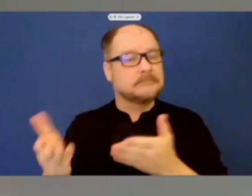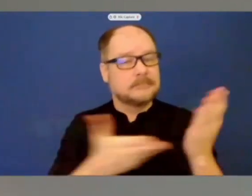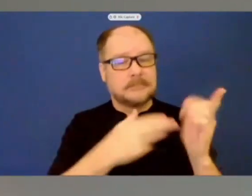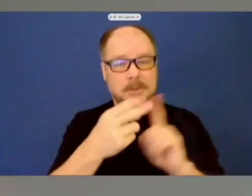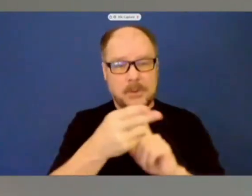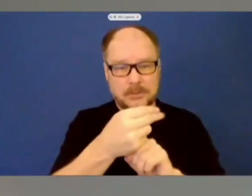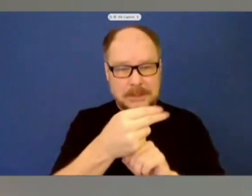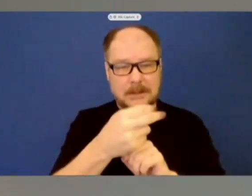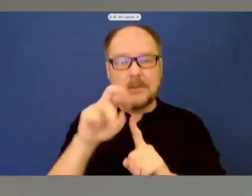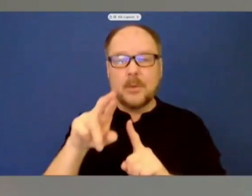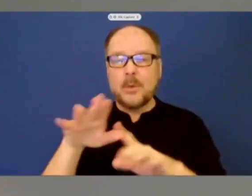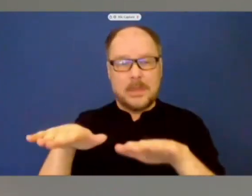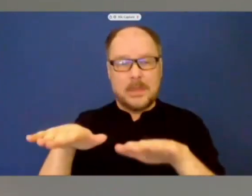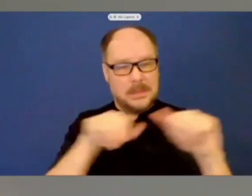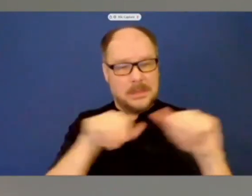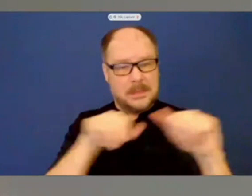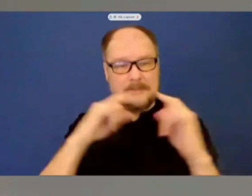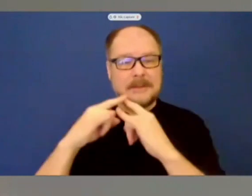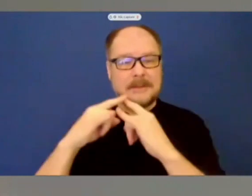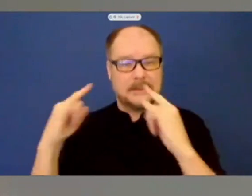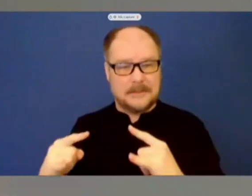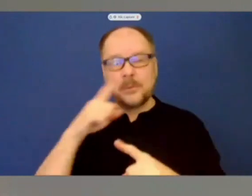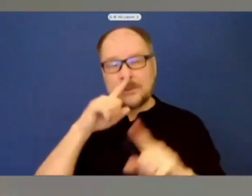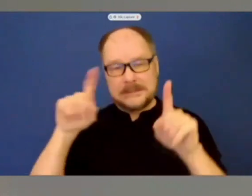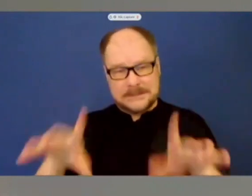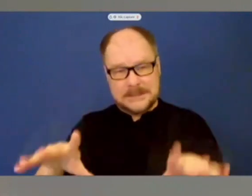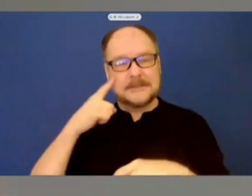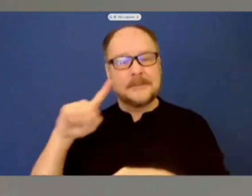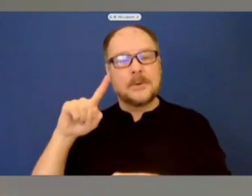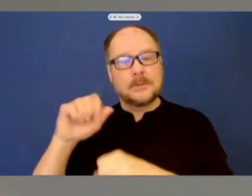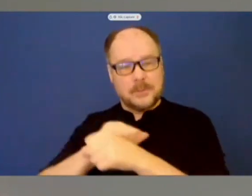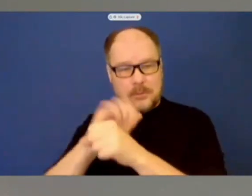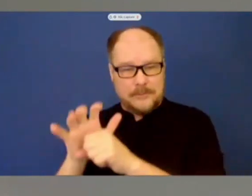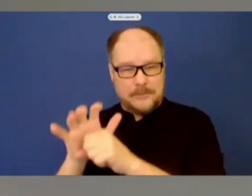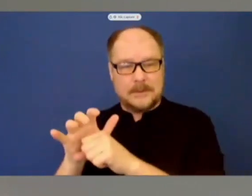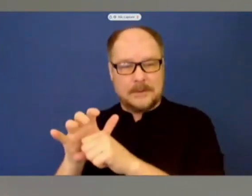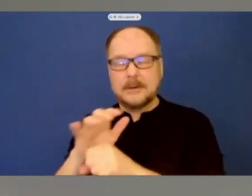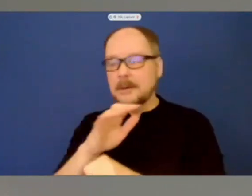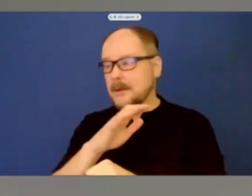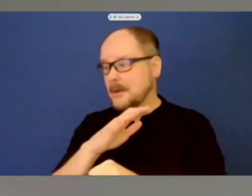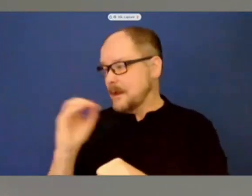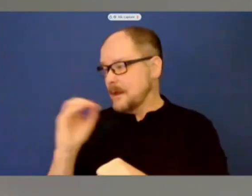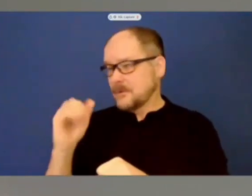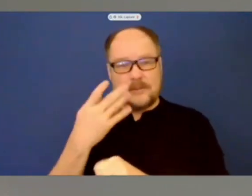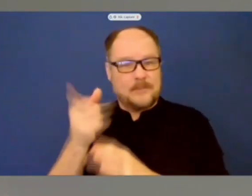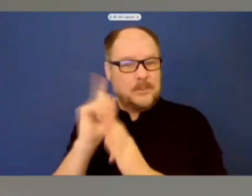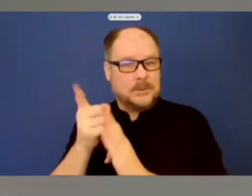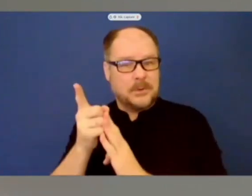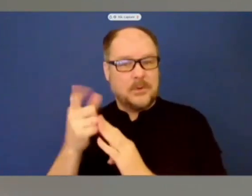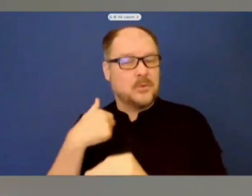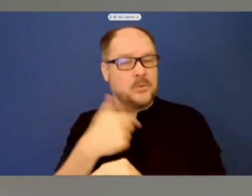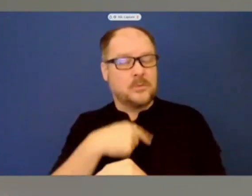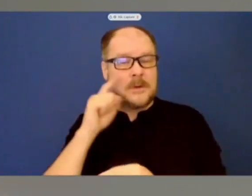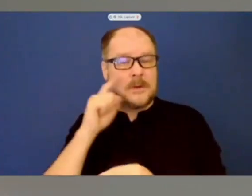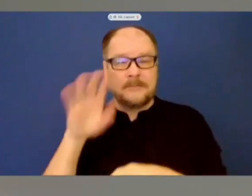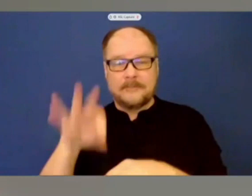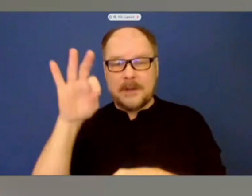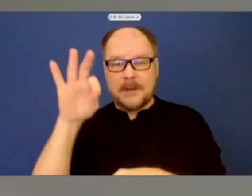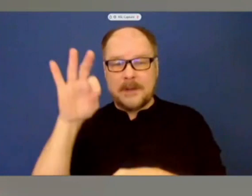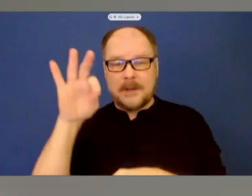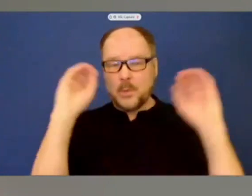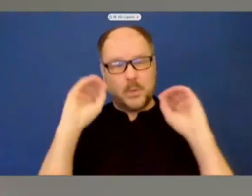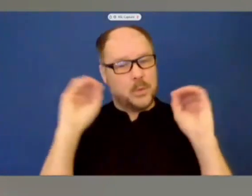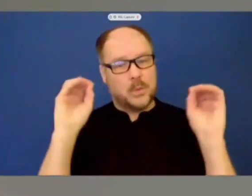encampment for COVID. And as of just a few minutes ago, we had not found any positive cases,